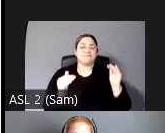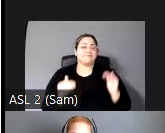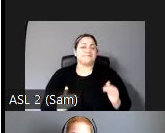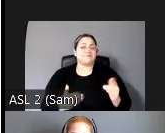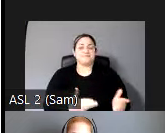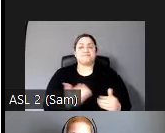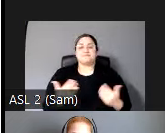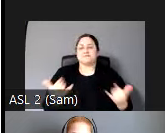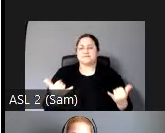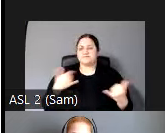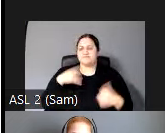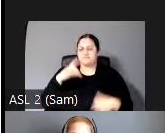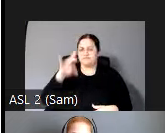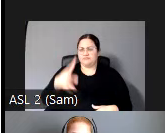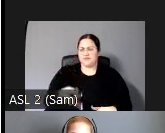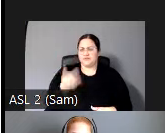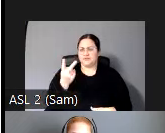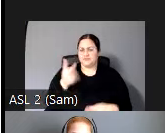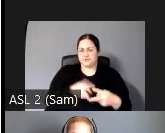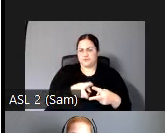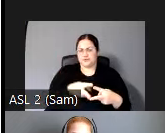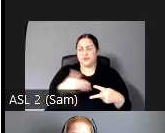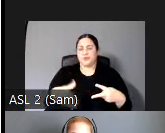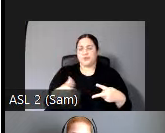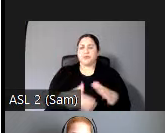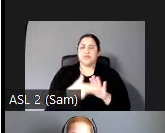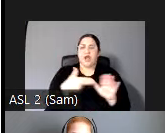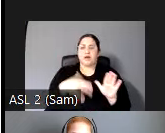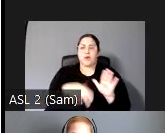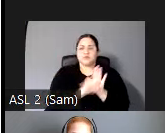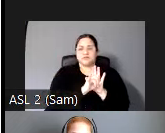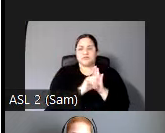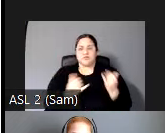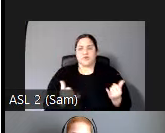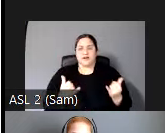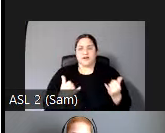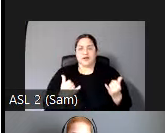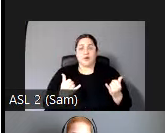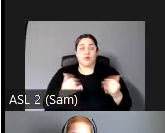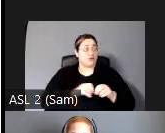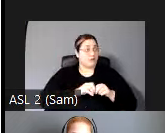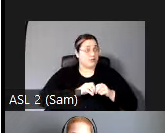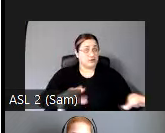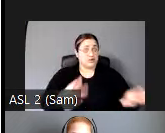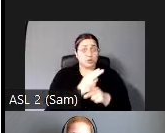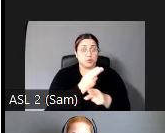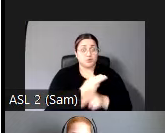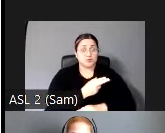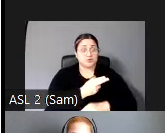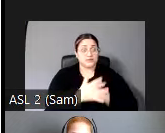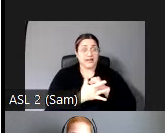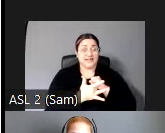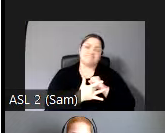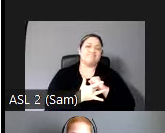diagnosis that are kind of at market right now. They're not widely out, but are